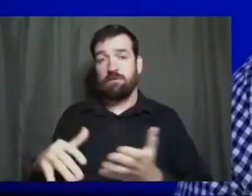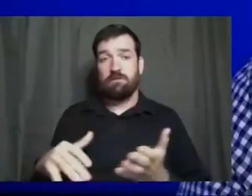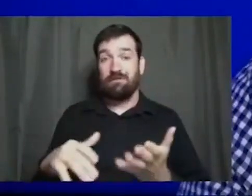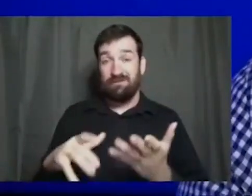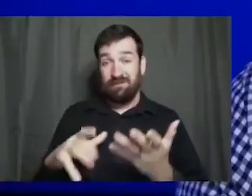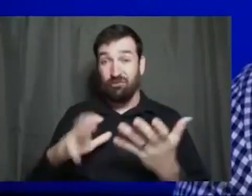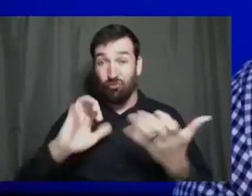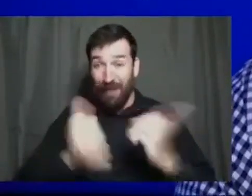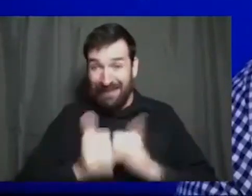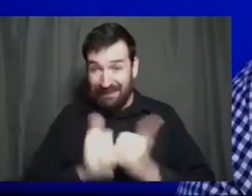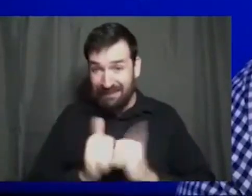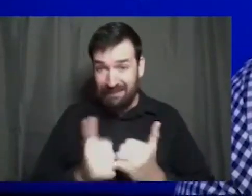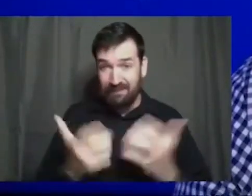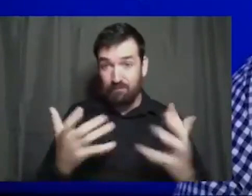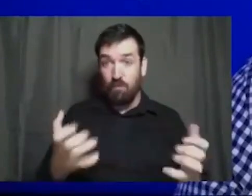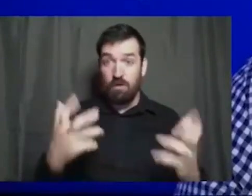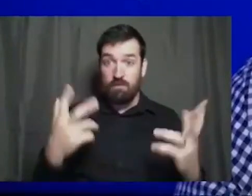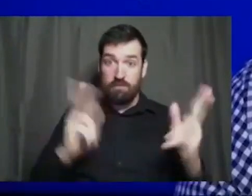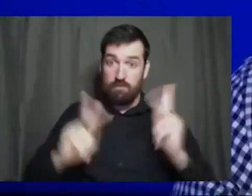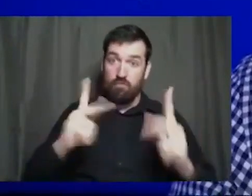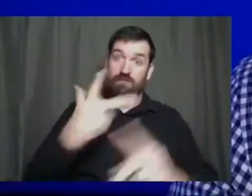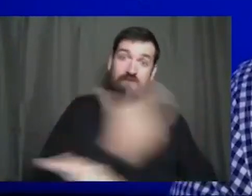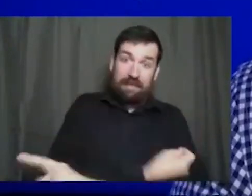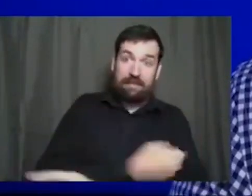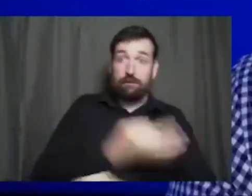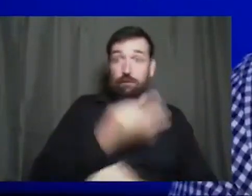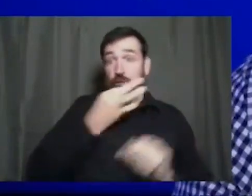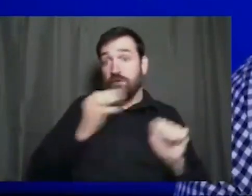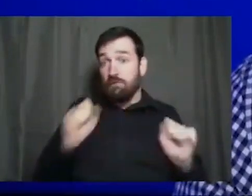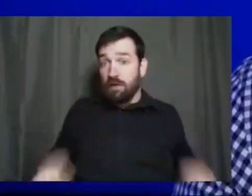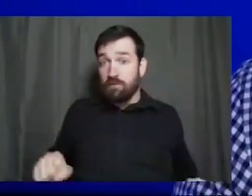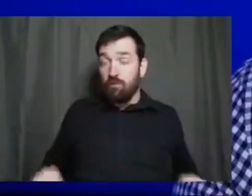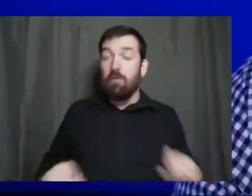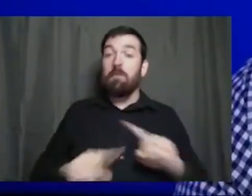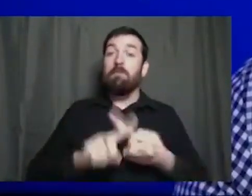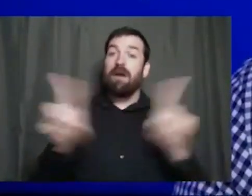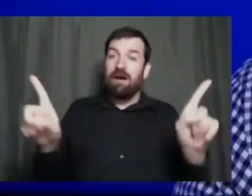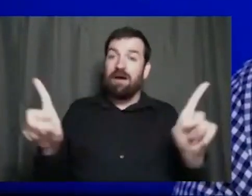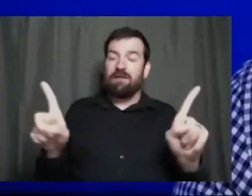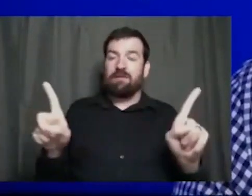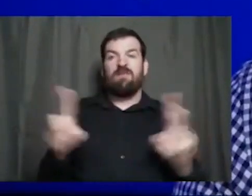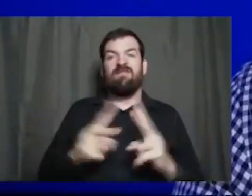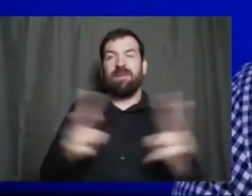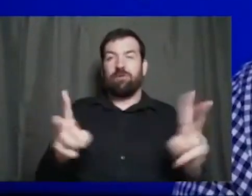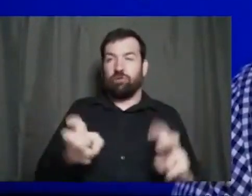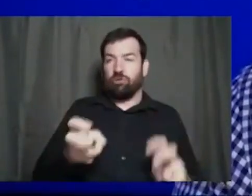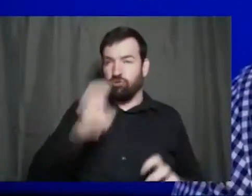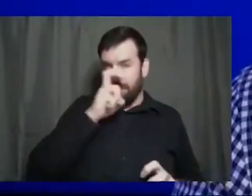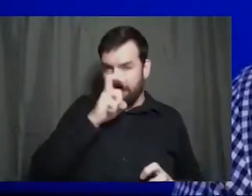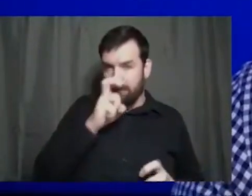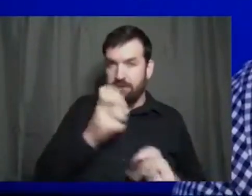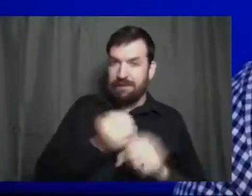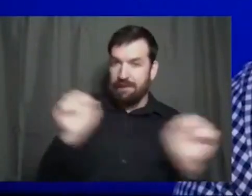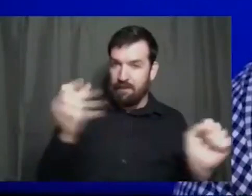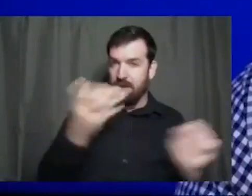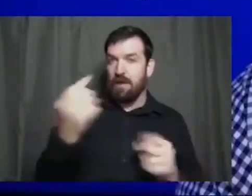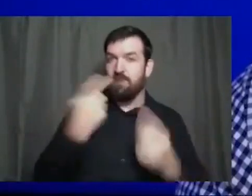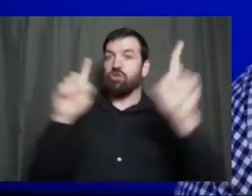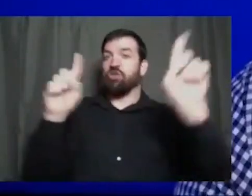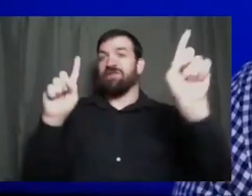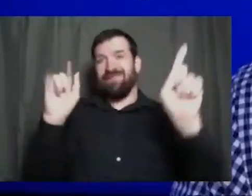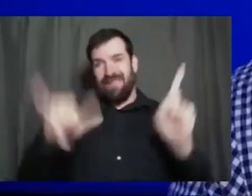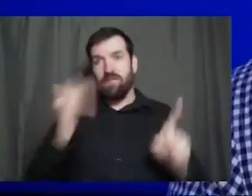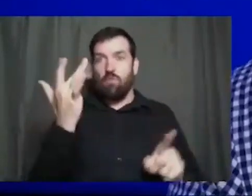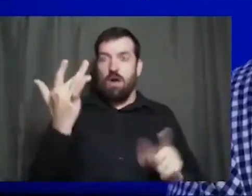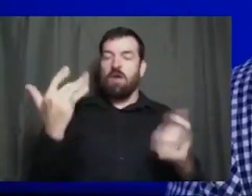people get vaccinated and they get approved as soon as possible. But we're really strict on vaccine safety and efficiency, and that's why we can be so confident to tell